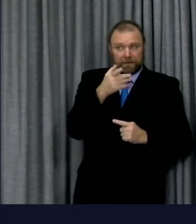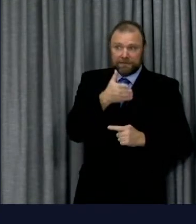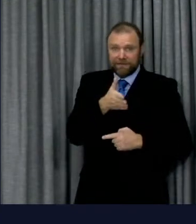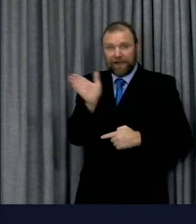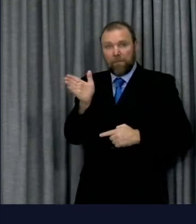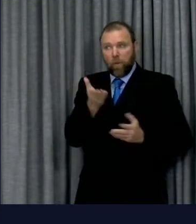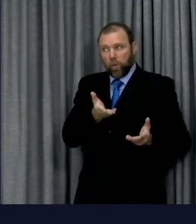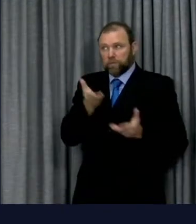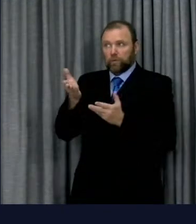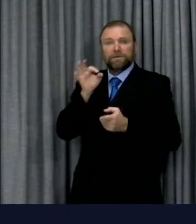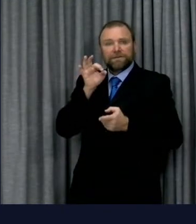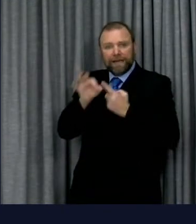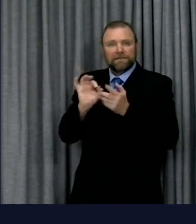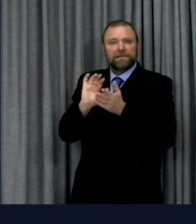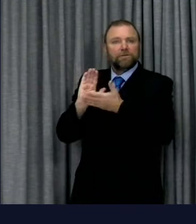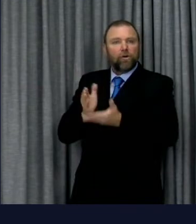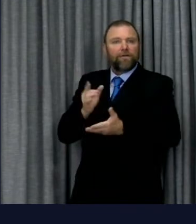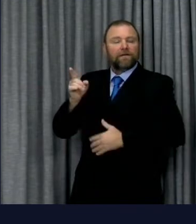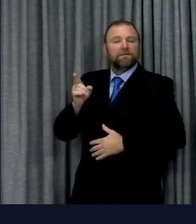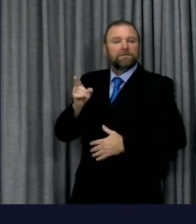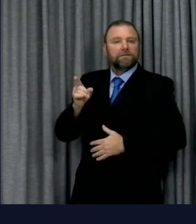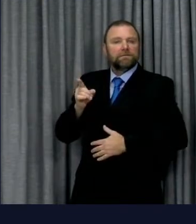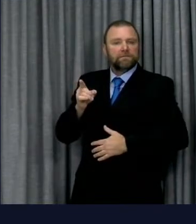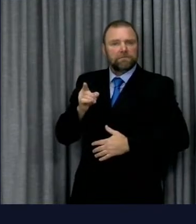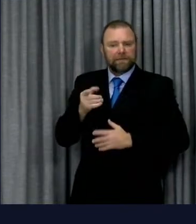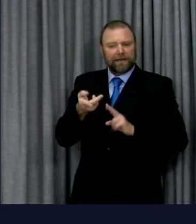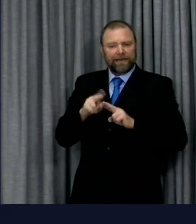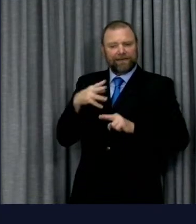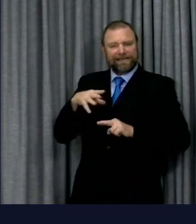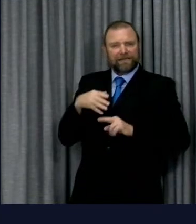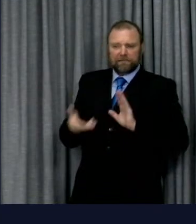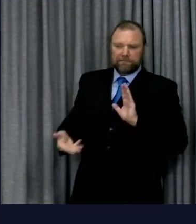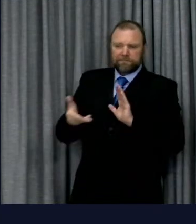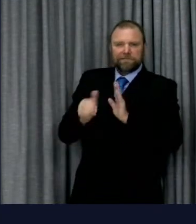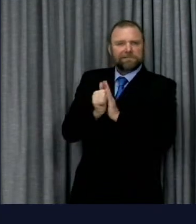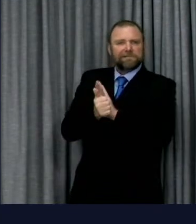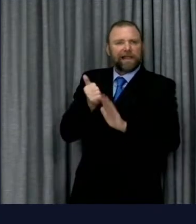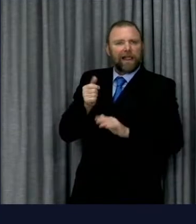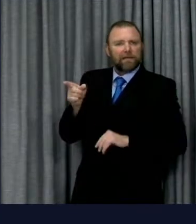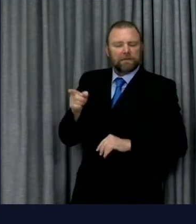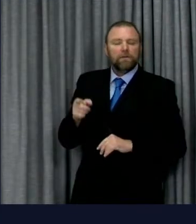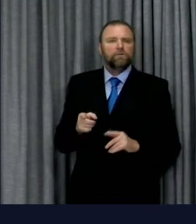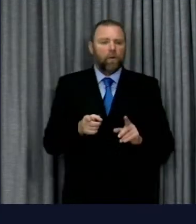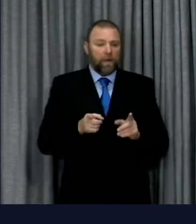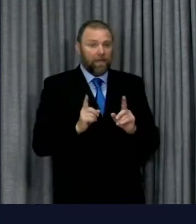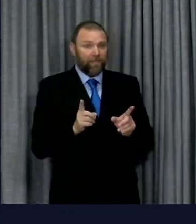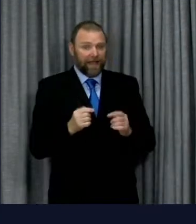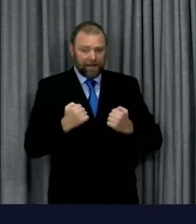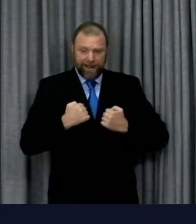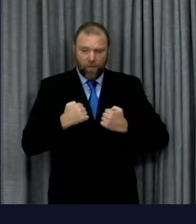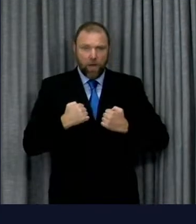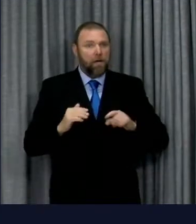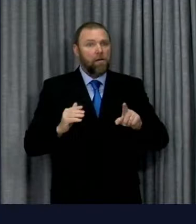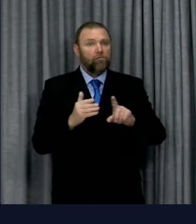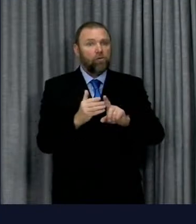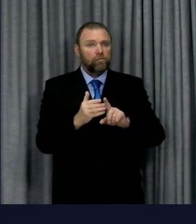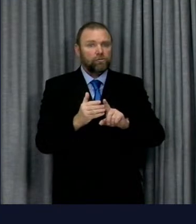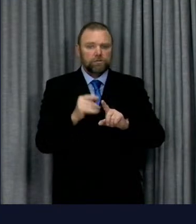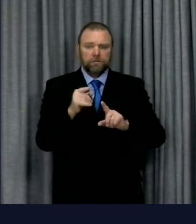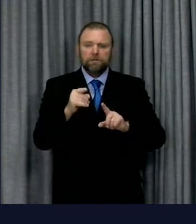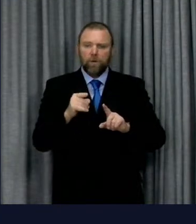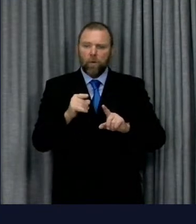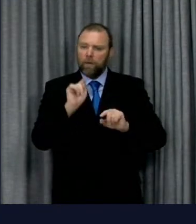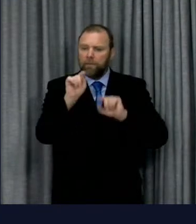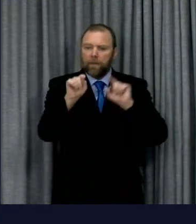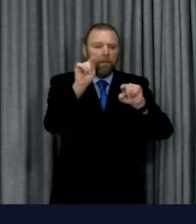or expert guidance. So that's the essential approach we've taken, trying to strengthen services close to